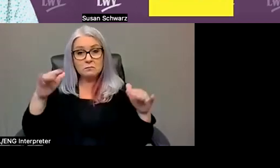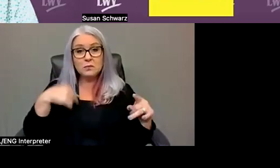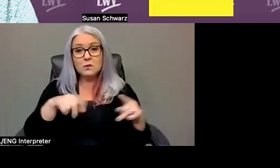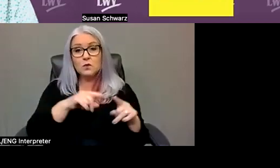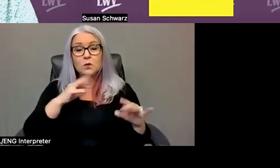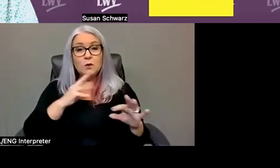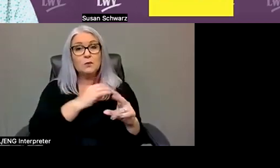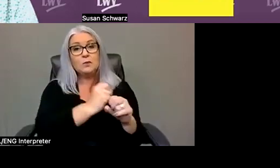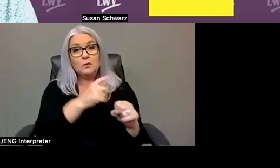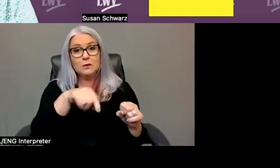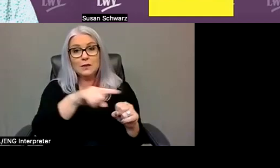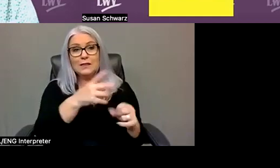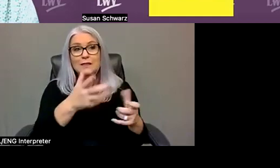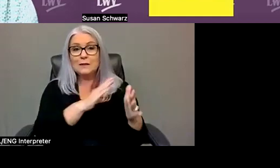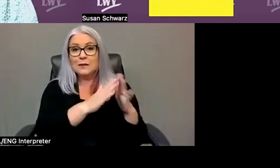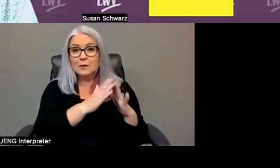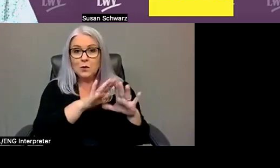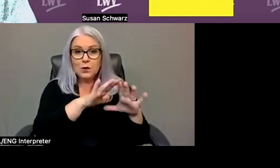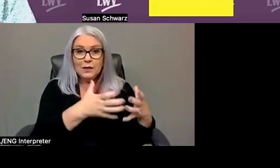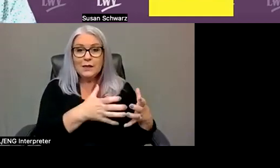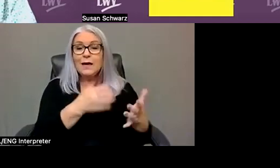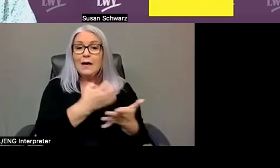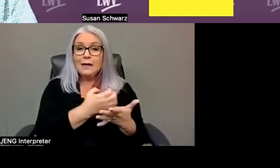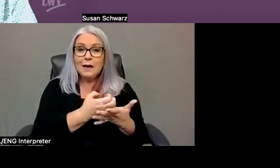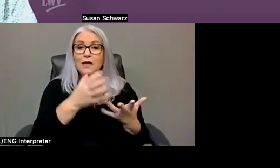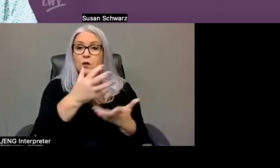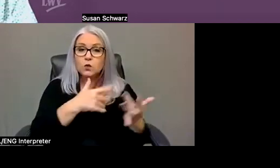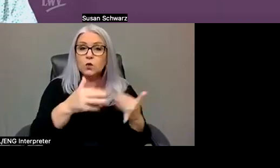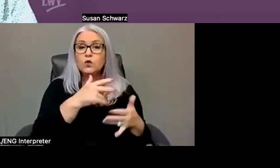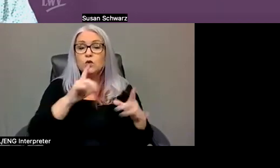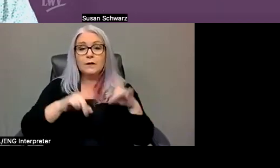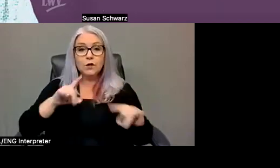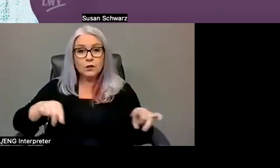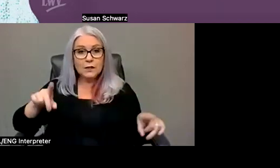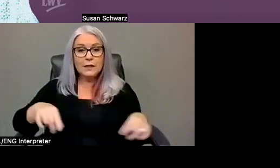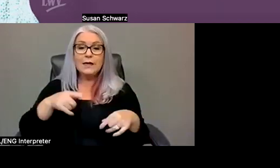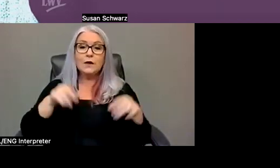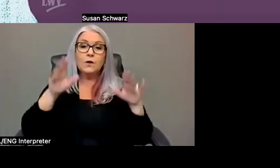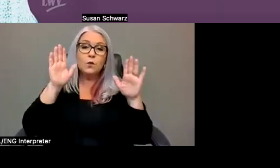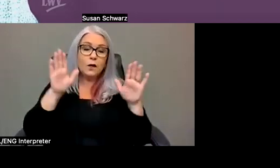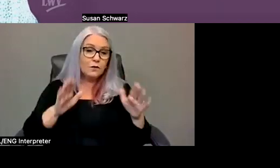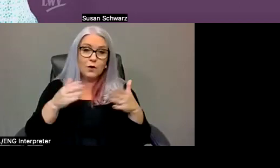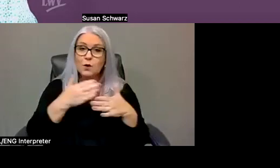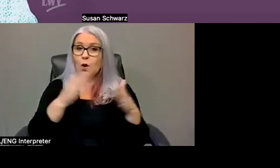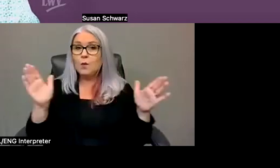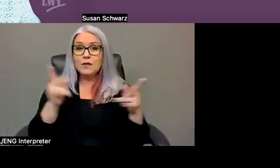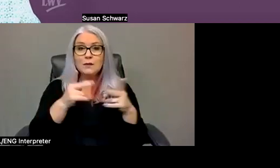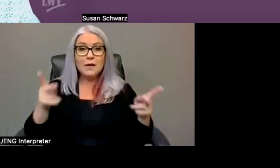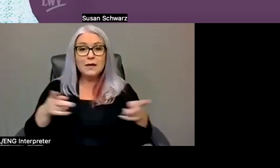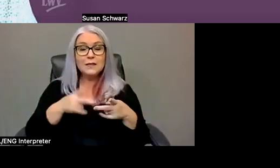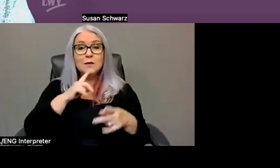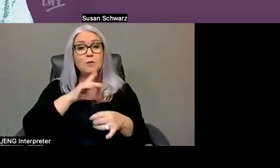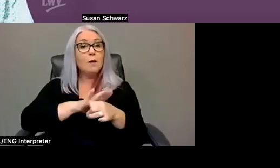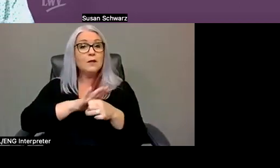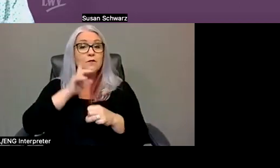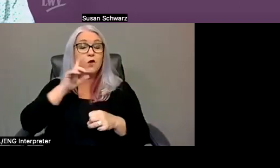village by its unique blend of economic and social diversity, a vibrant downtown, and a great open space. For us, it was the promise of a better